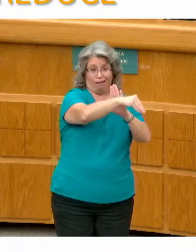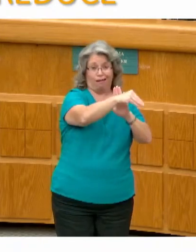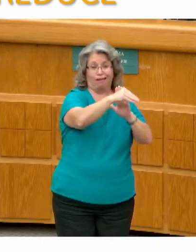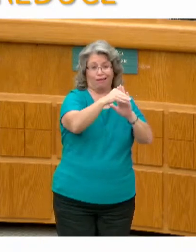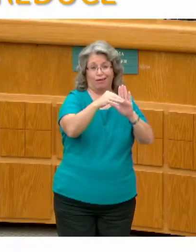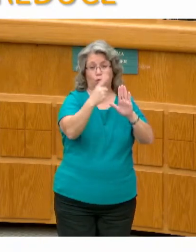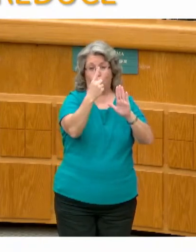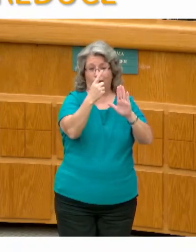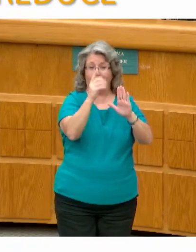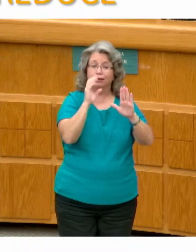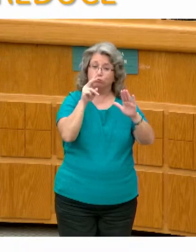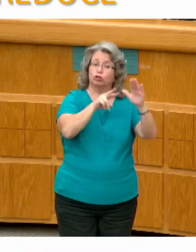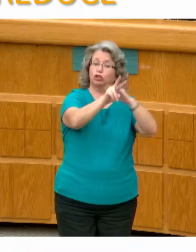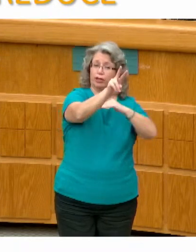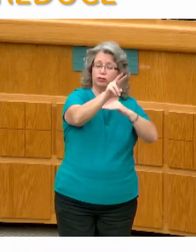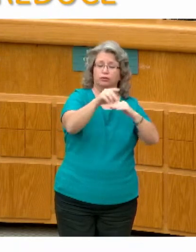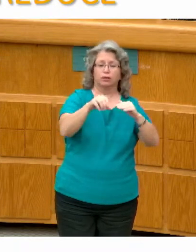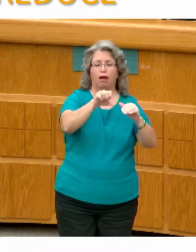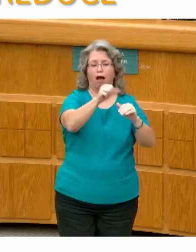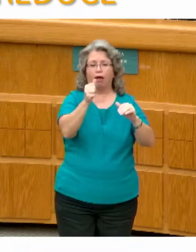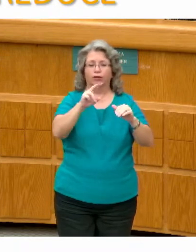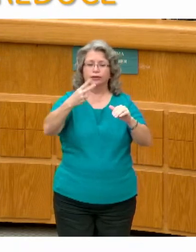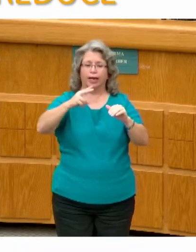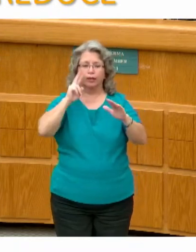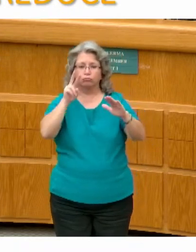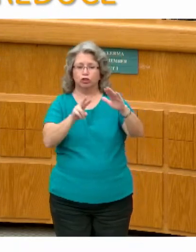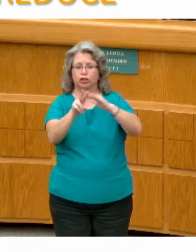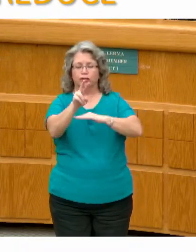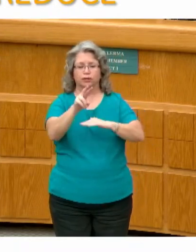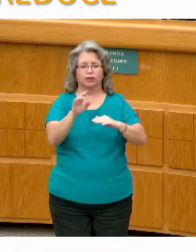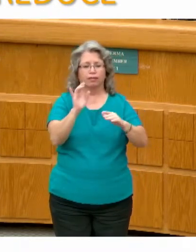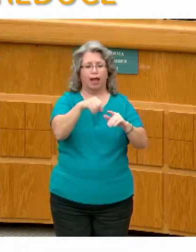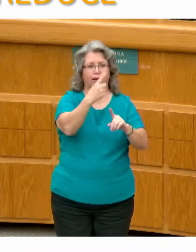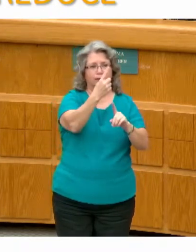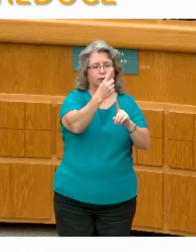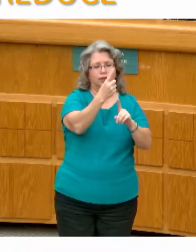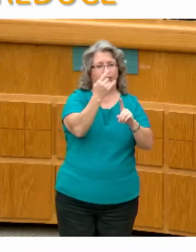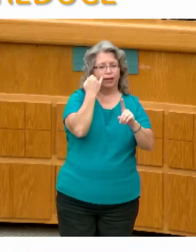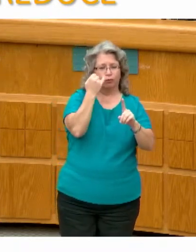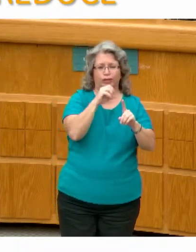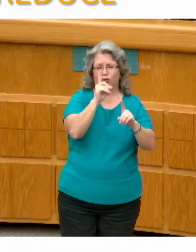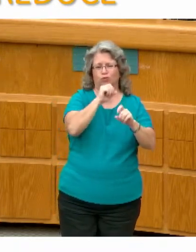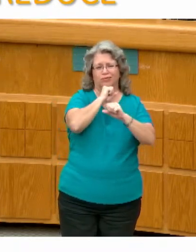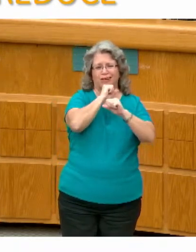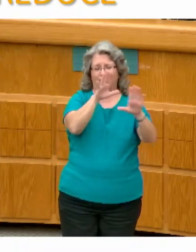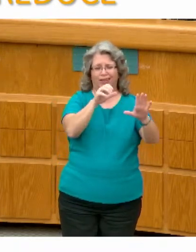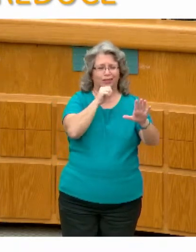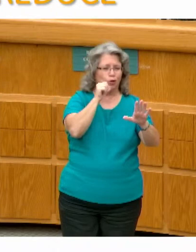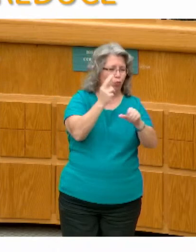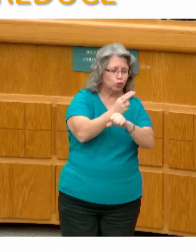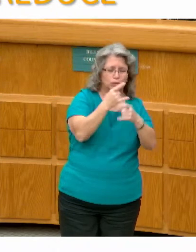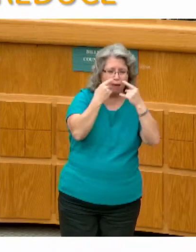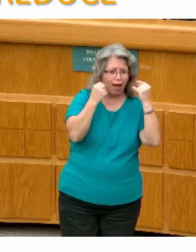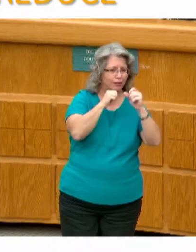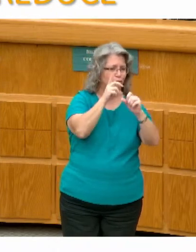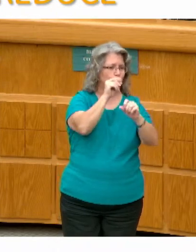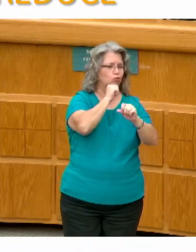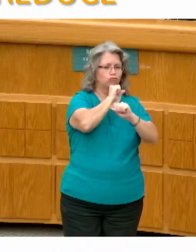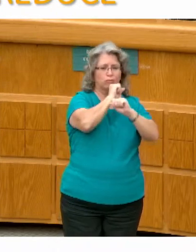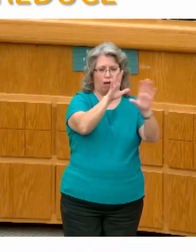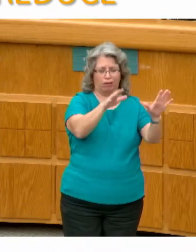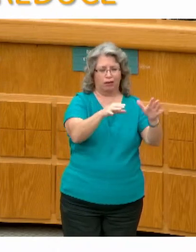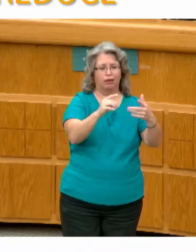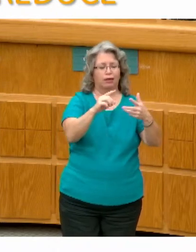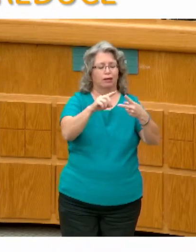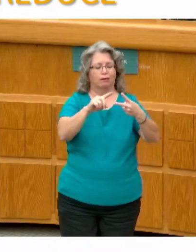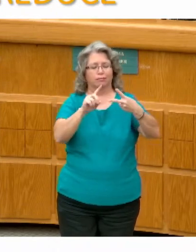happens when we avoid COVID, mask, do things to stop the transmission. So that's good. And then the cases are dropping off faster